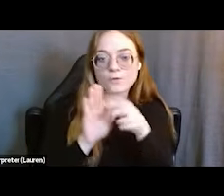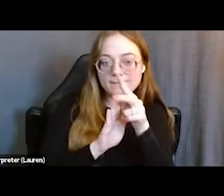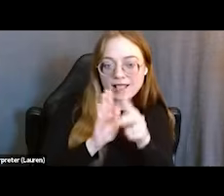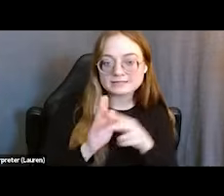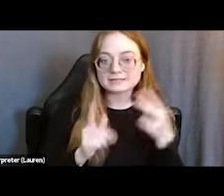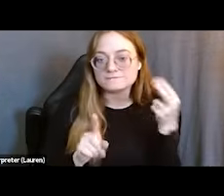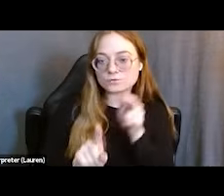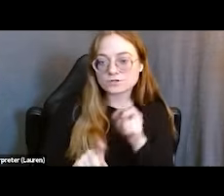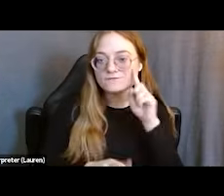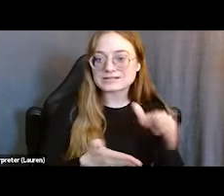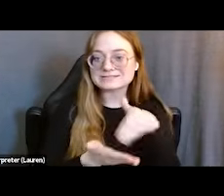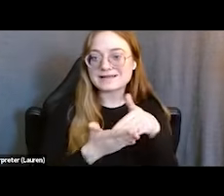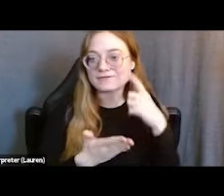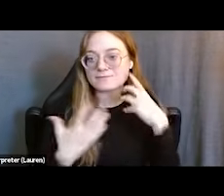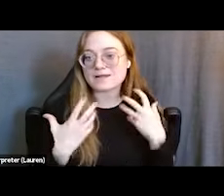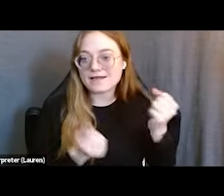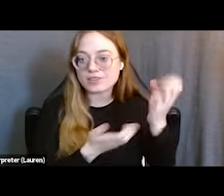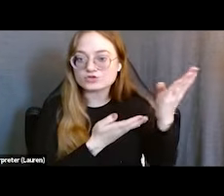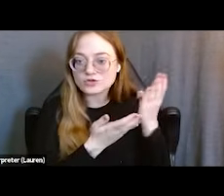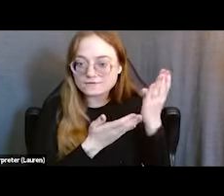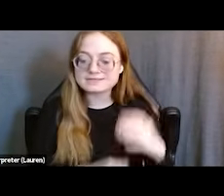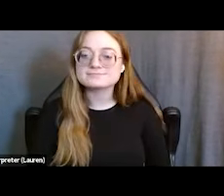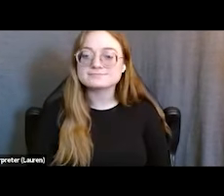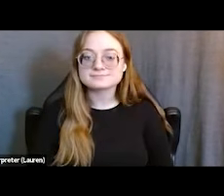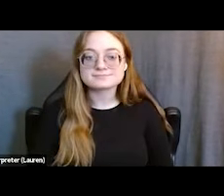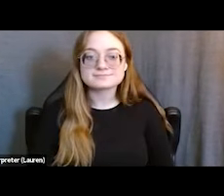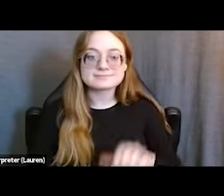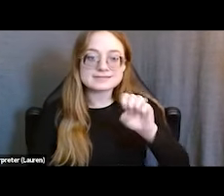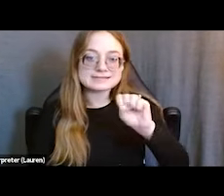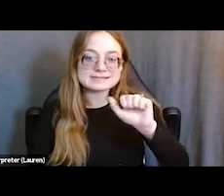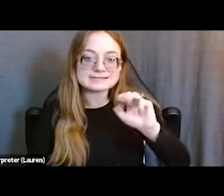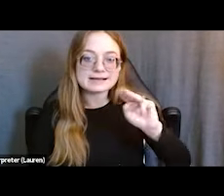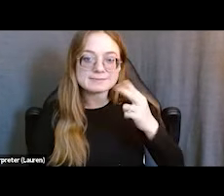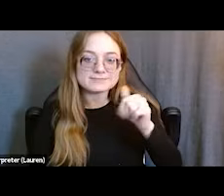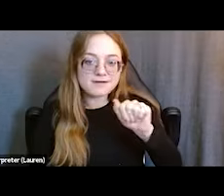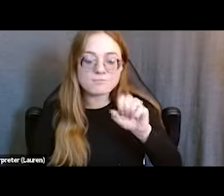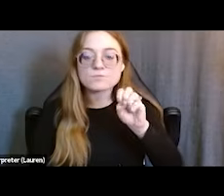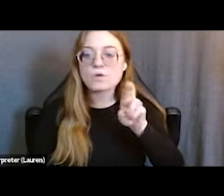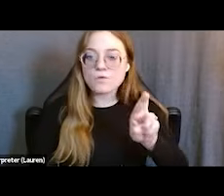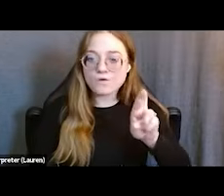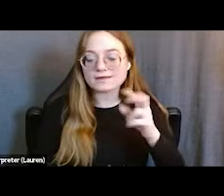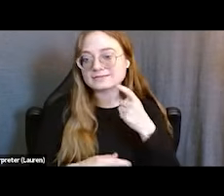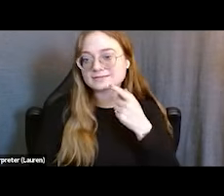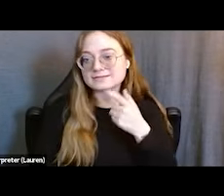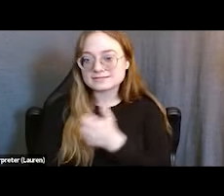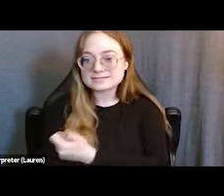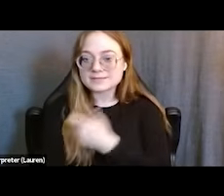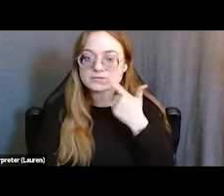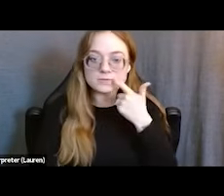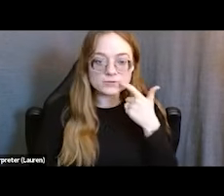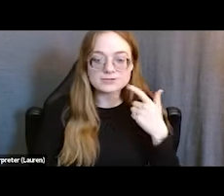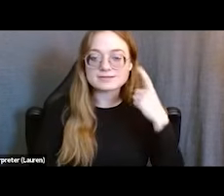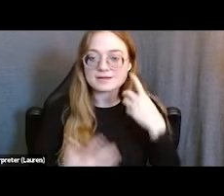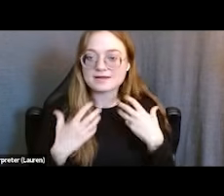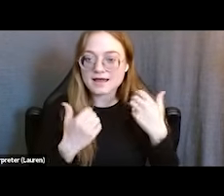of the Center for Mental Health Services, the Center for Substance Abuse Services, the Substance Abuse and Mental Health Services Administration, or